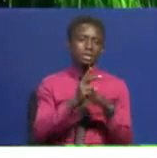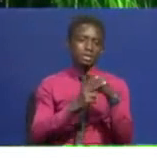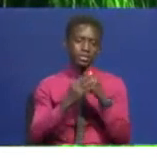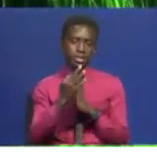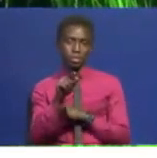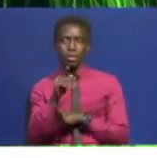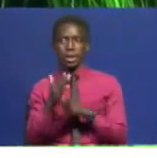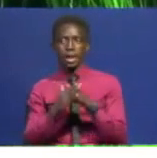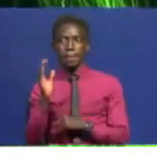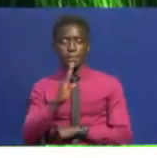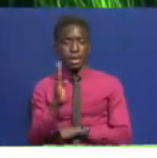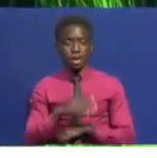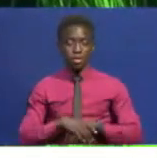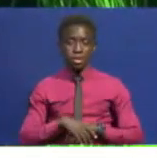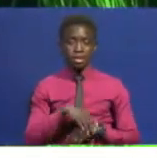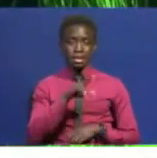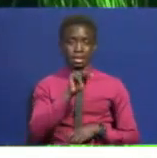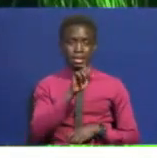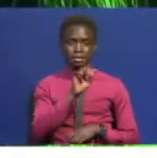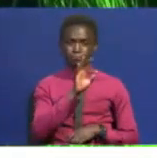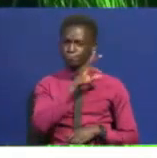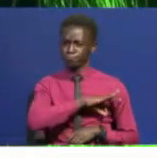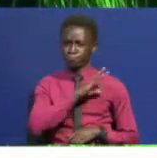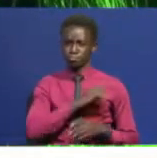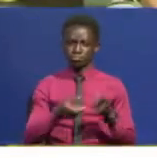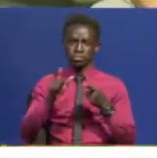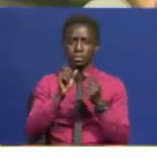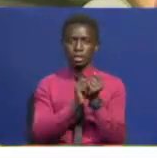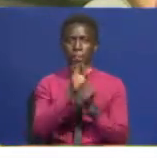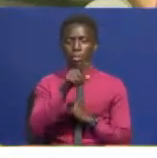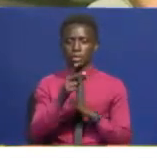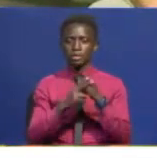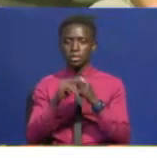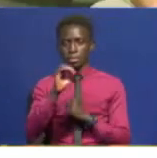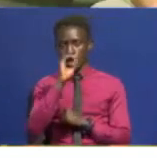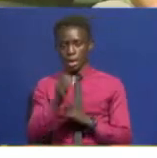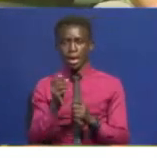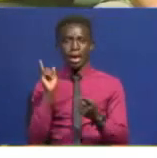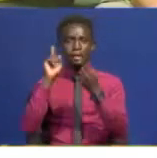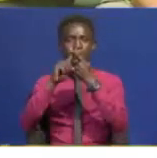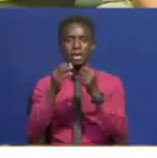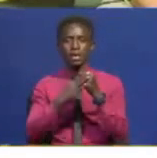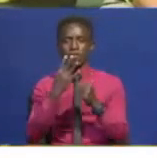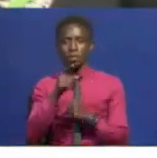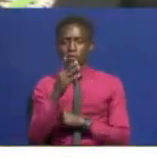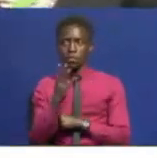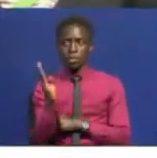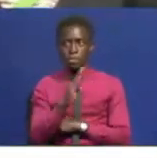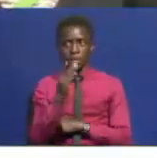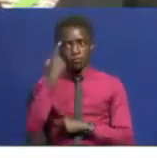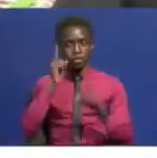73.9 billion. Net income increased by 13.7% to 84.4 billion shillings for Safaricom